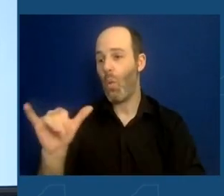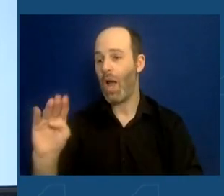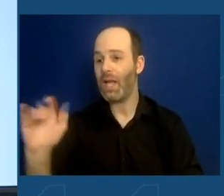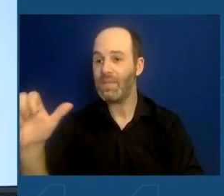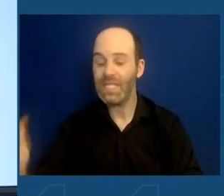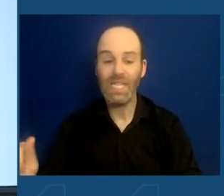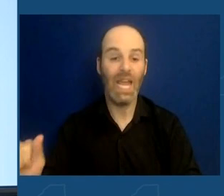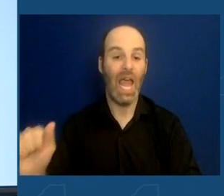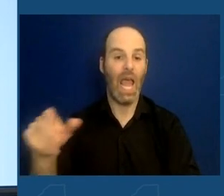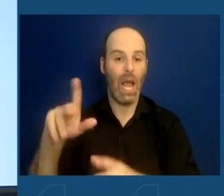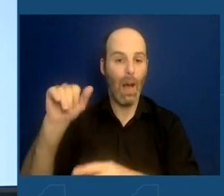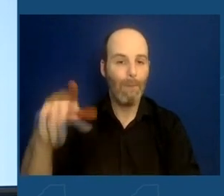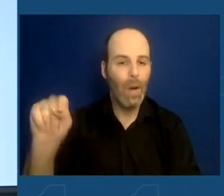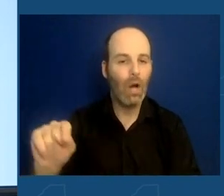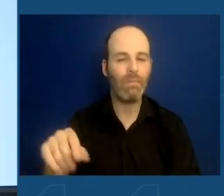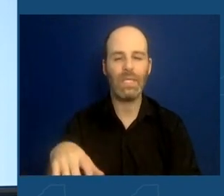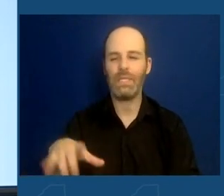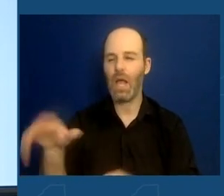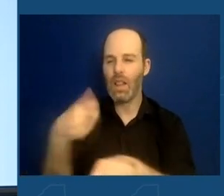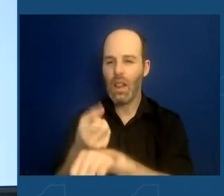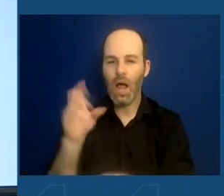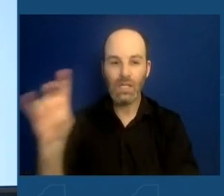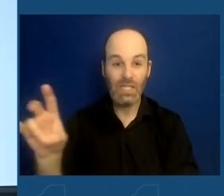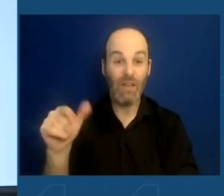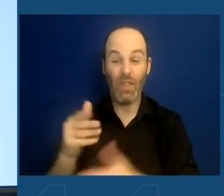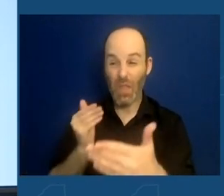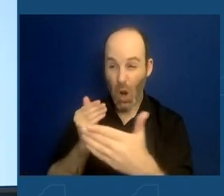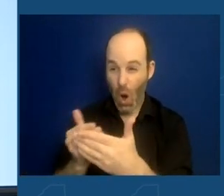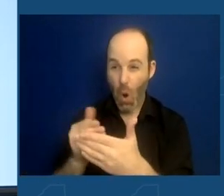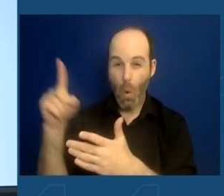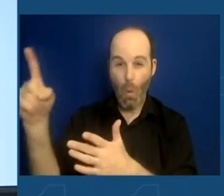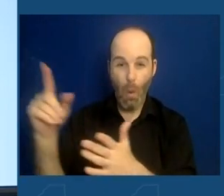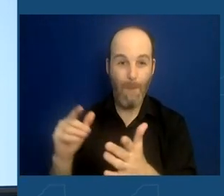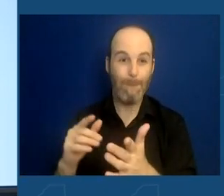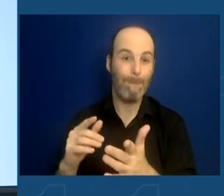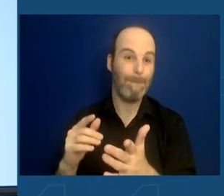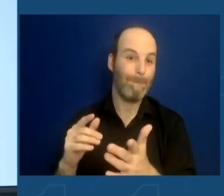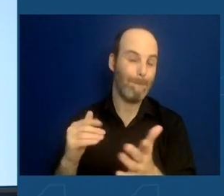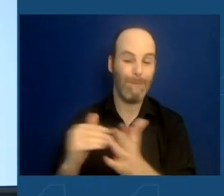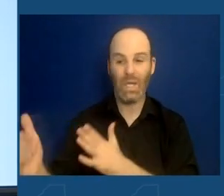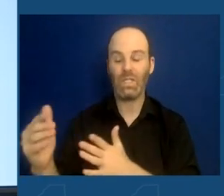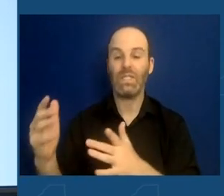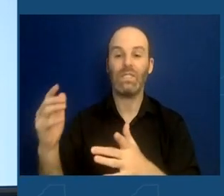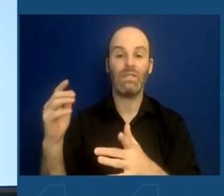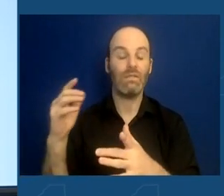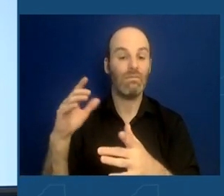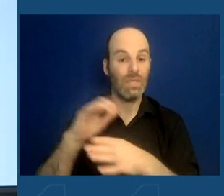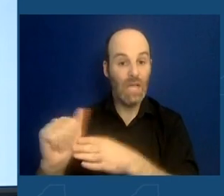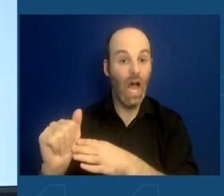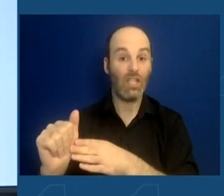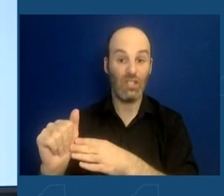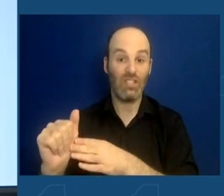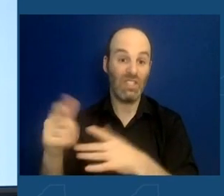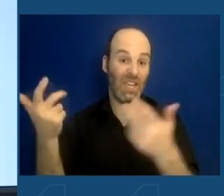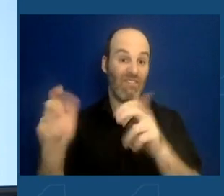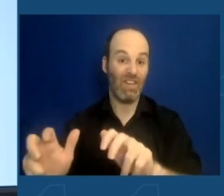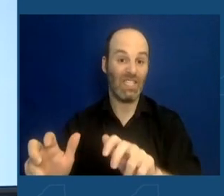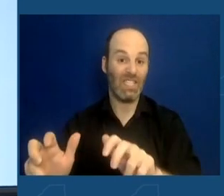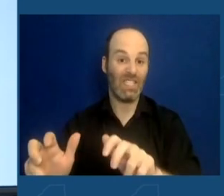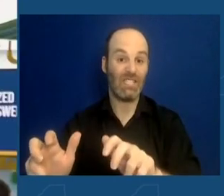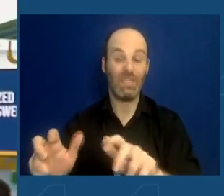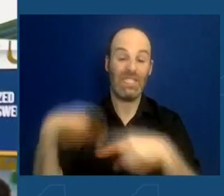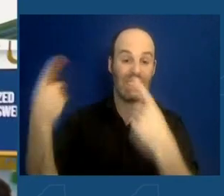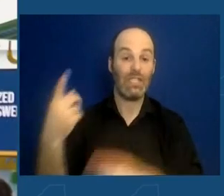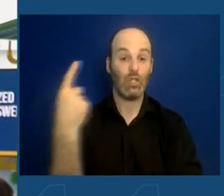projects. We're approaching $100 million invested in our core downtown area since 2016.